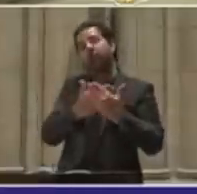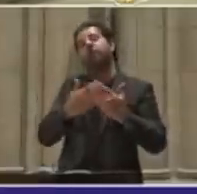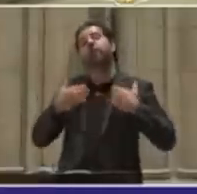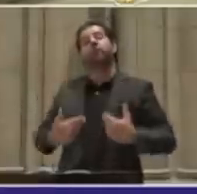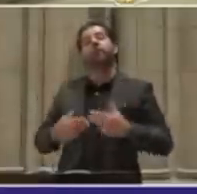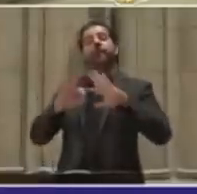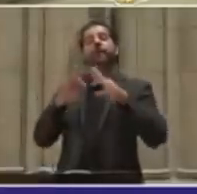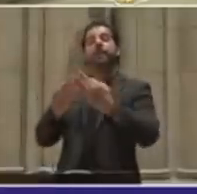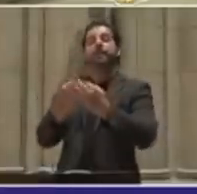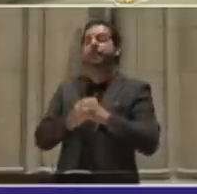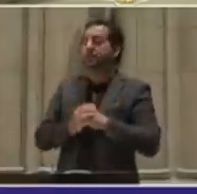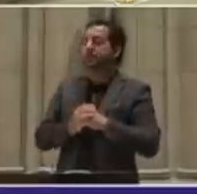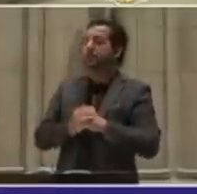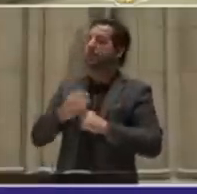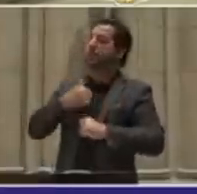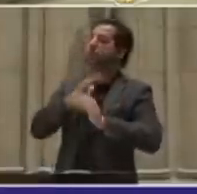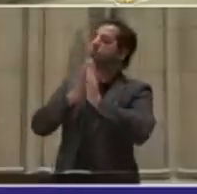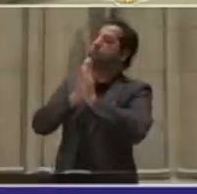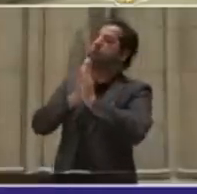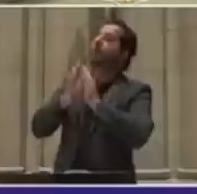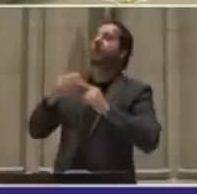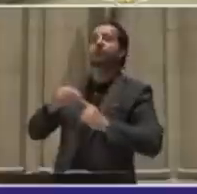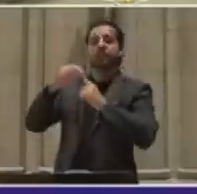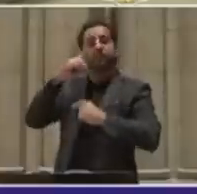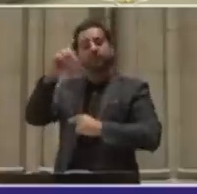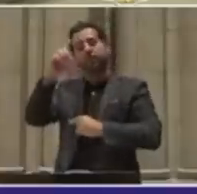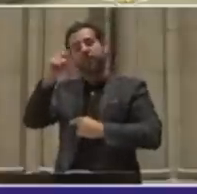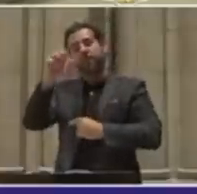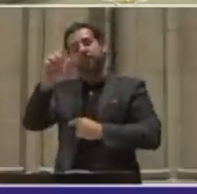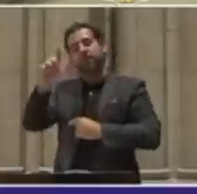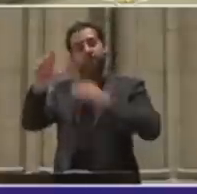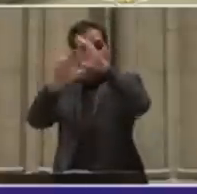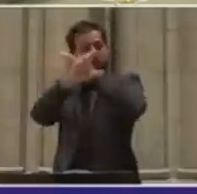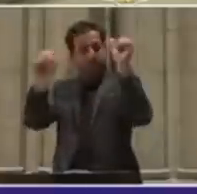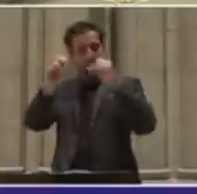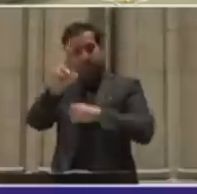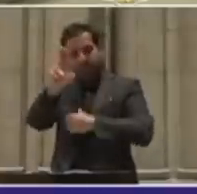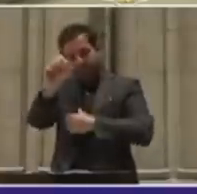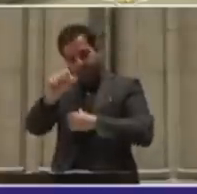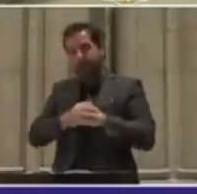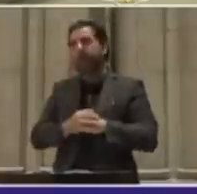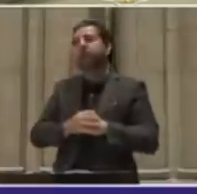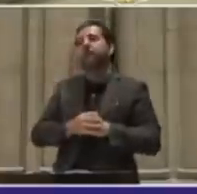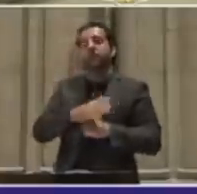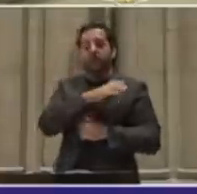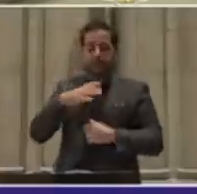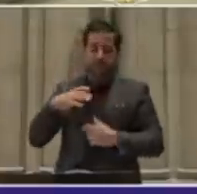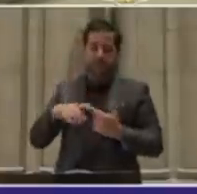family. We pray especially for Donald, President of the United States, the